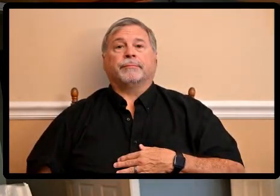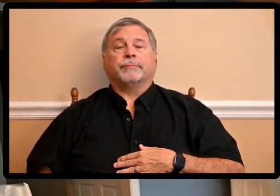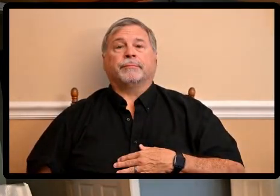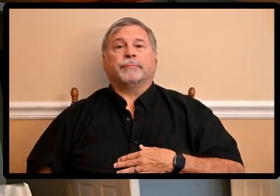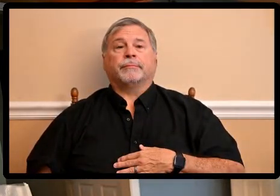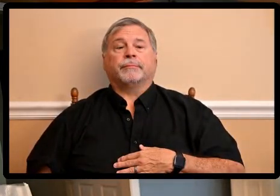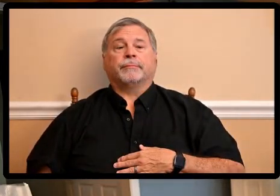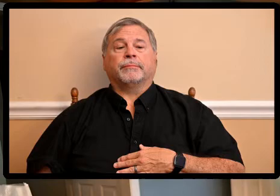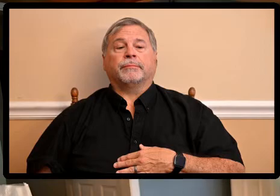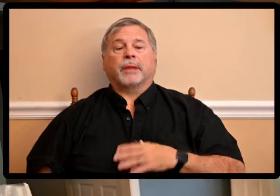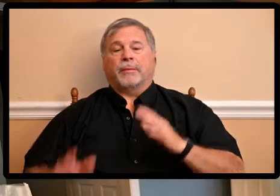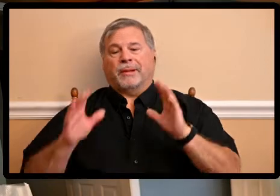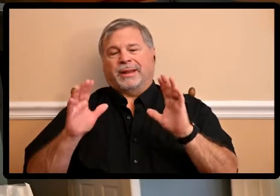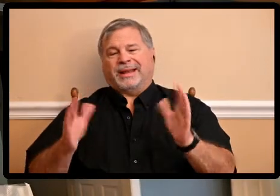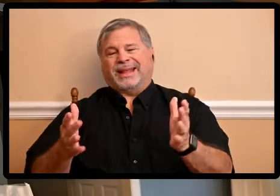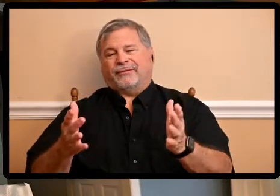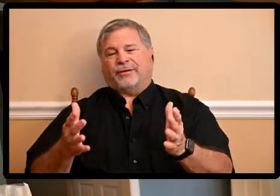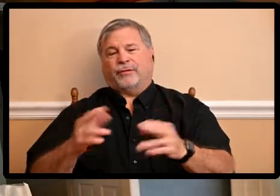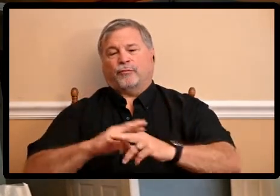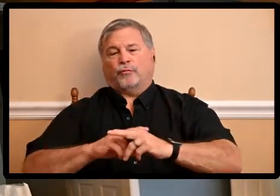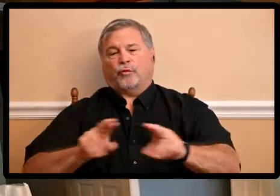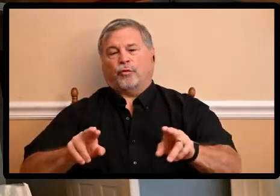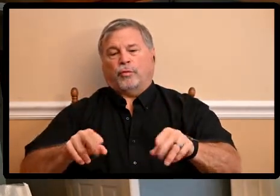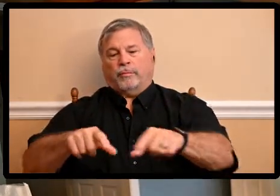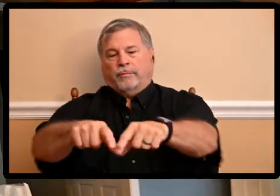But I'm leaving a little bit on the sides here